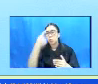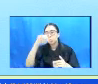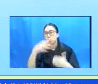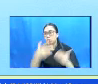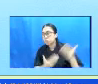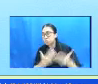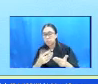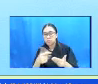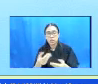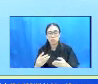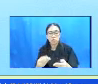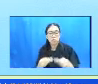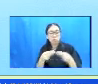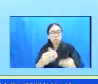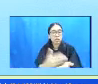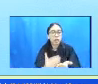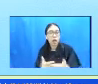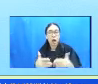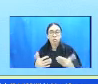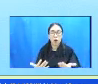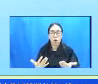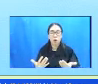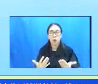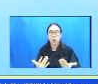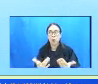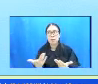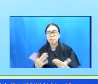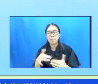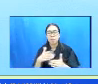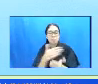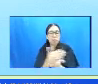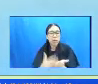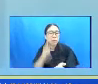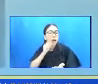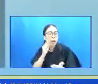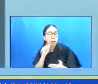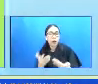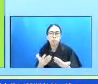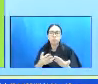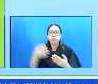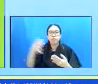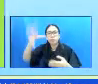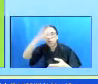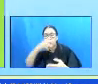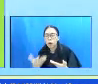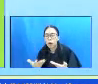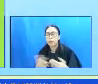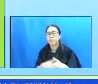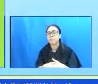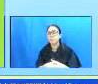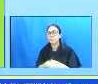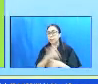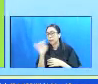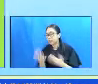thoughts? What do you think? Yeah, so we basically, as civil